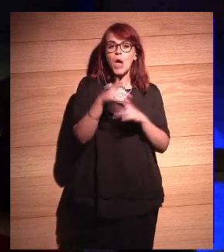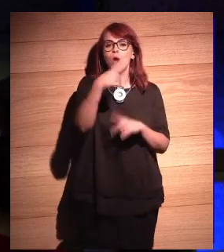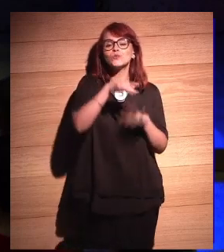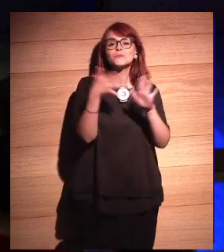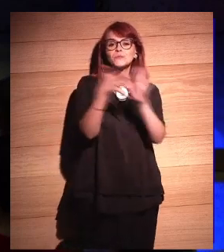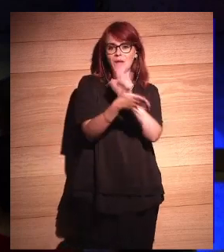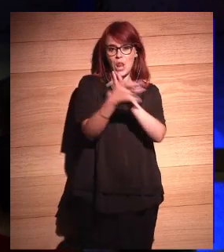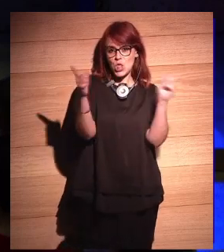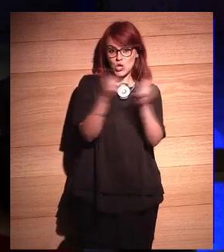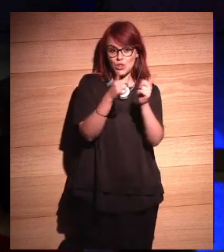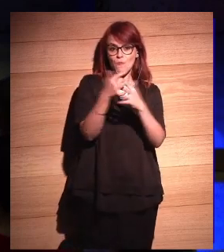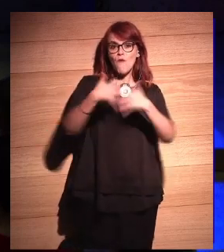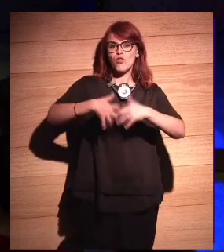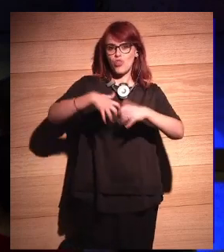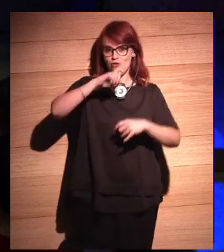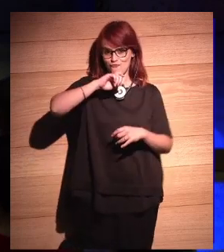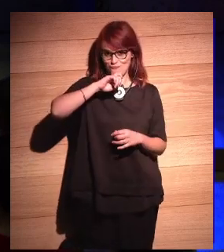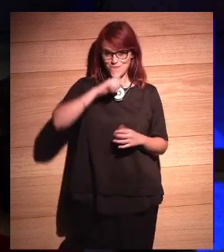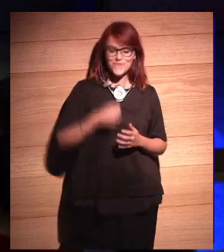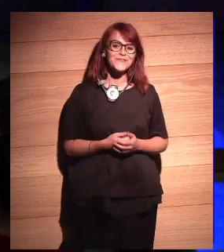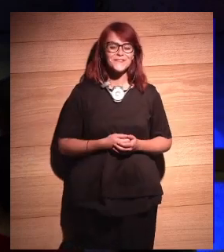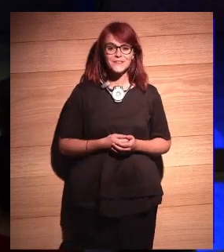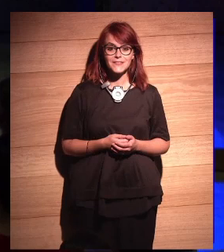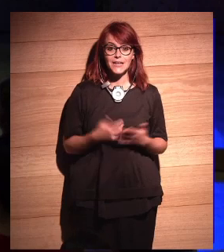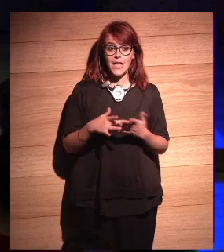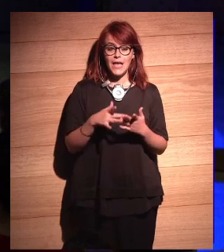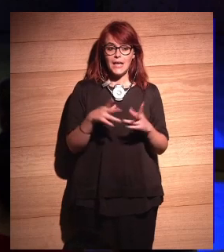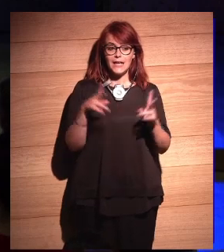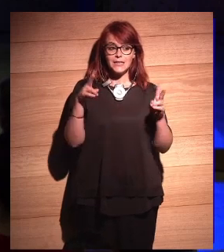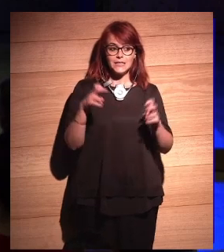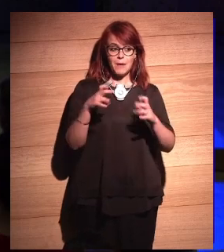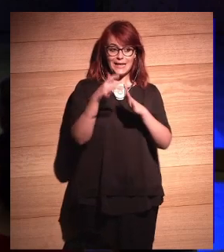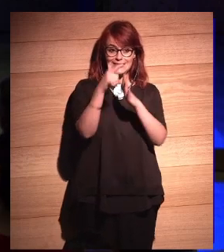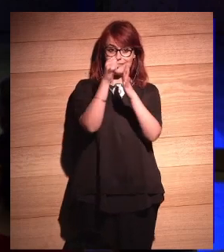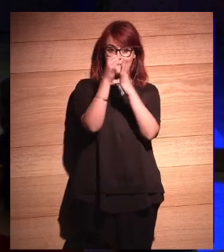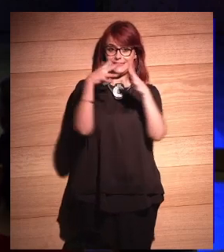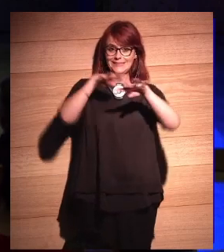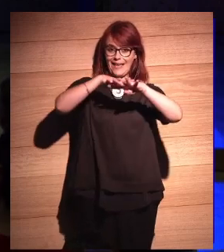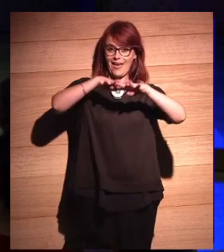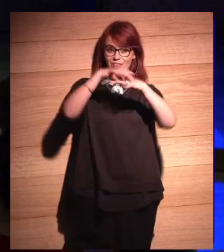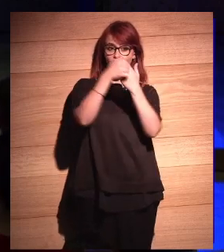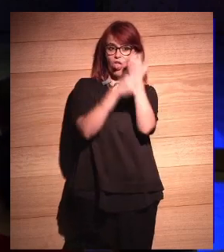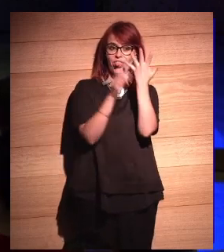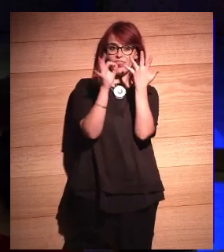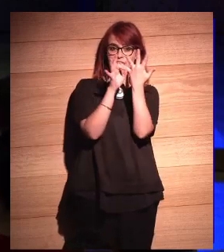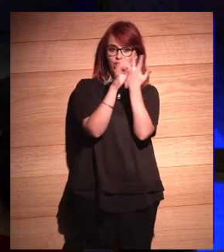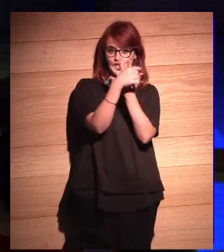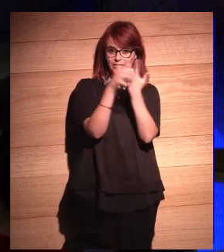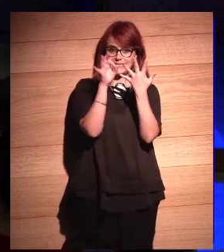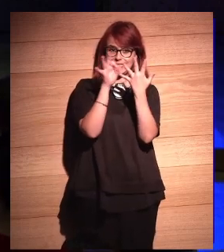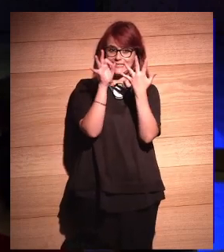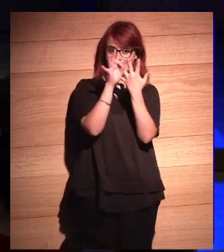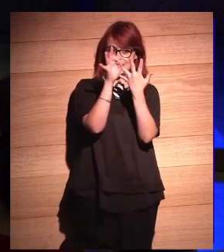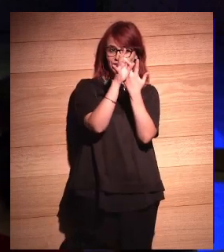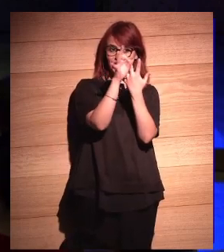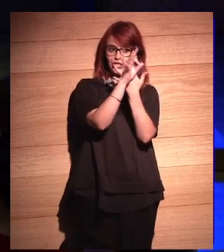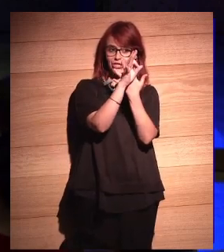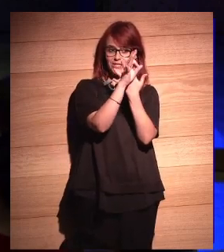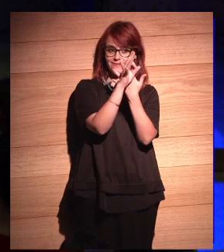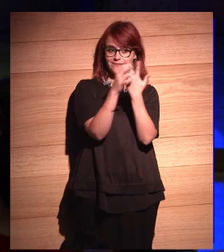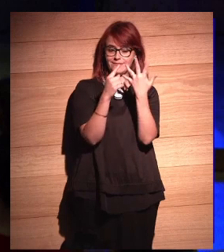work. So embedded in the fabric of the fingers are sensors that measure how bent...